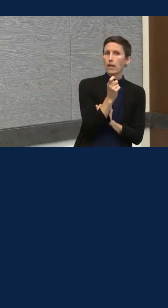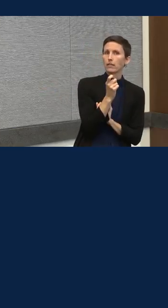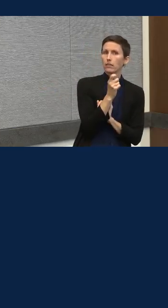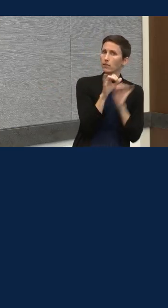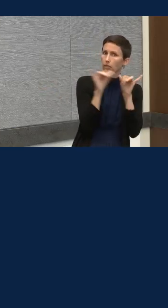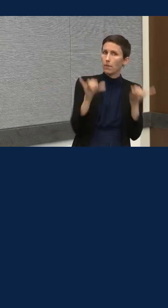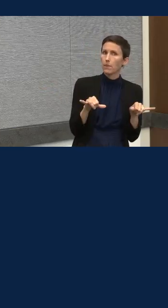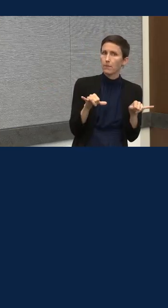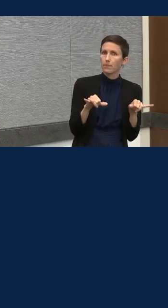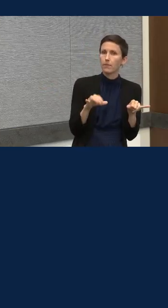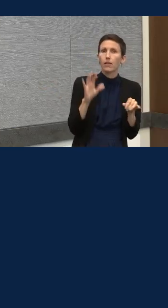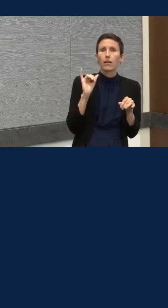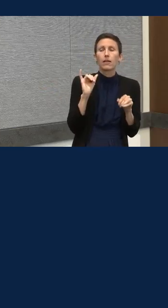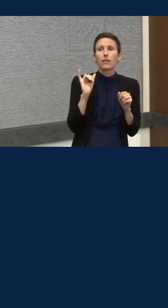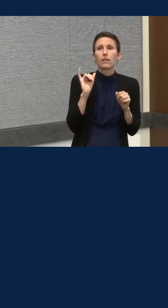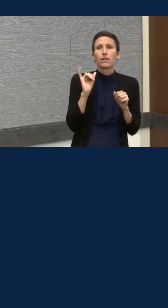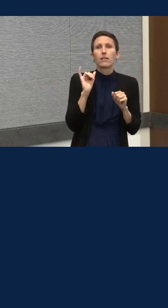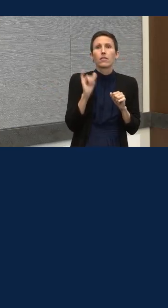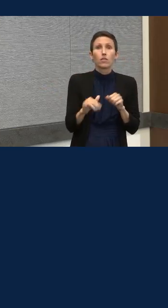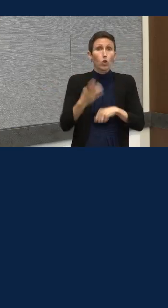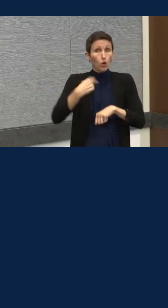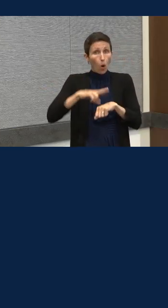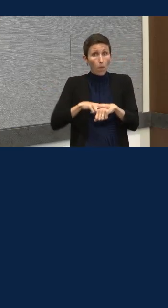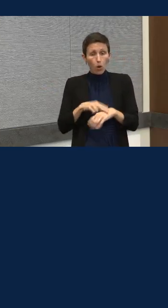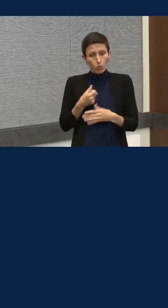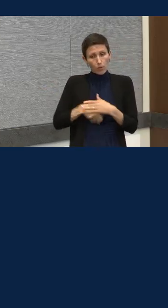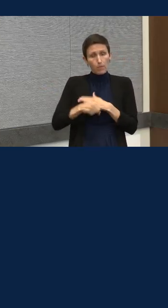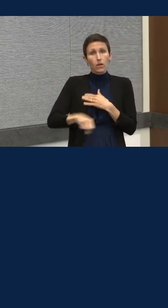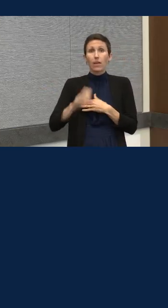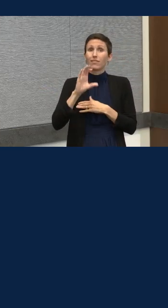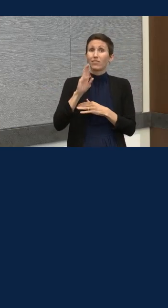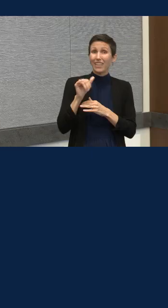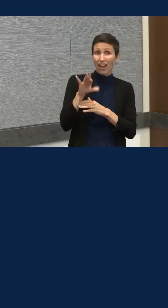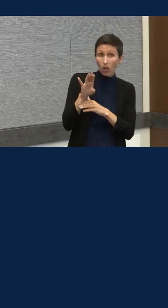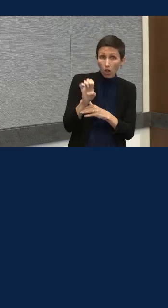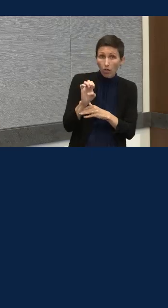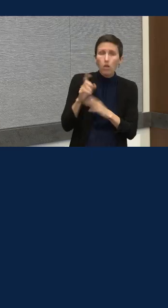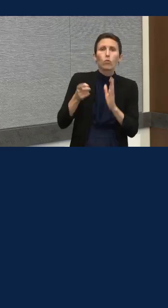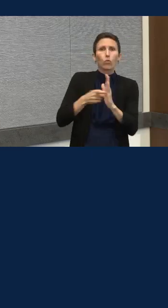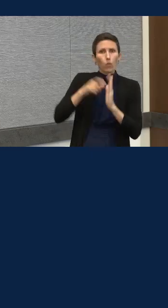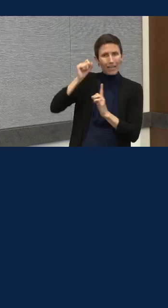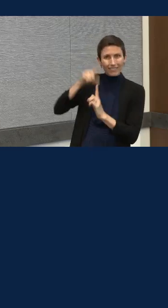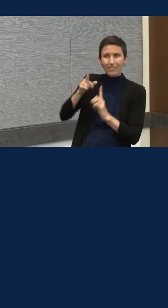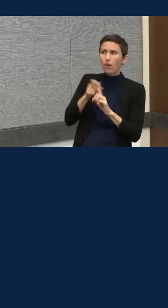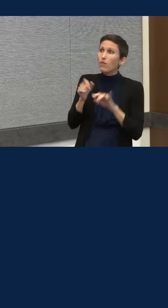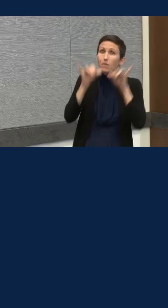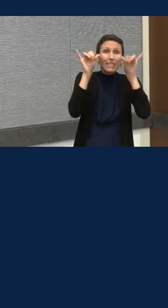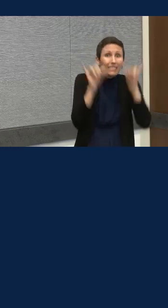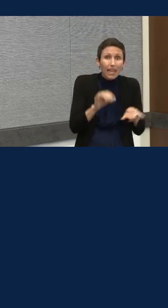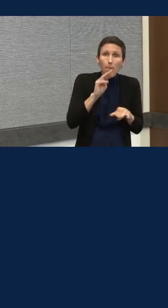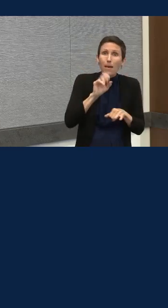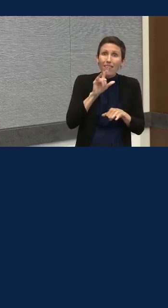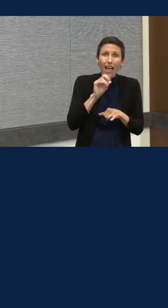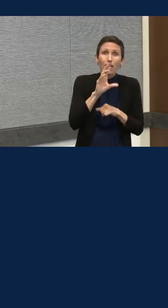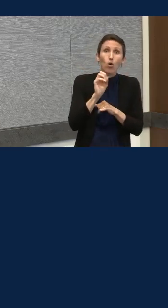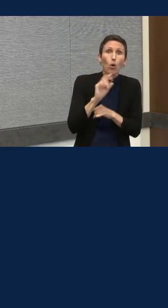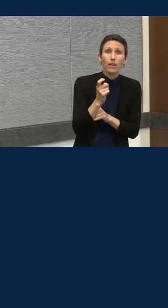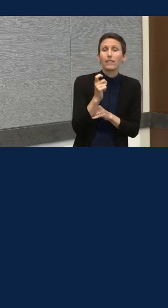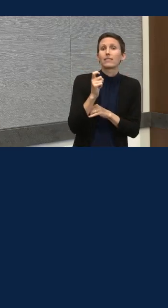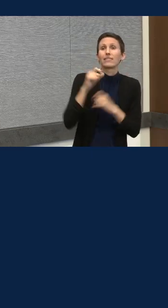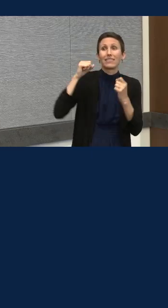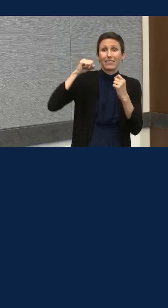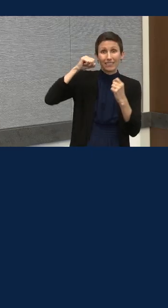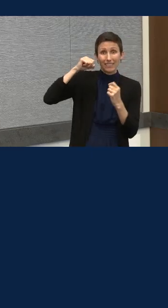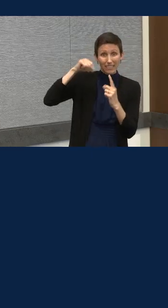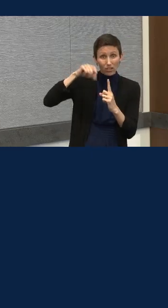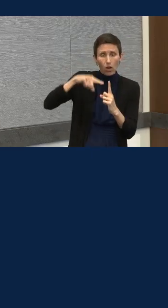The gating signal for normal reproductive cycling requires a signal from these same melanocortin neurons, and they're bundled